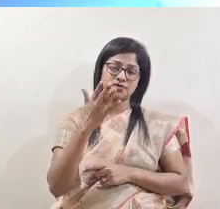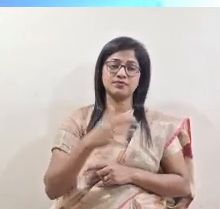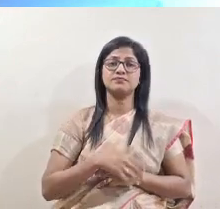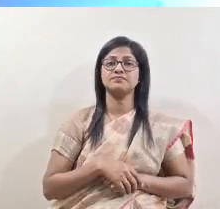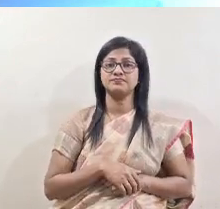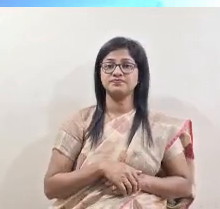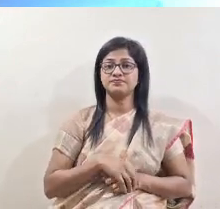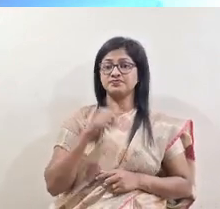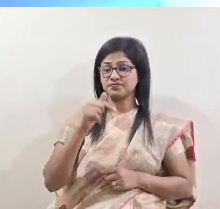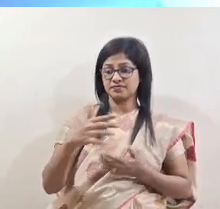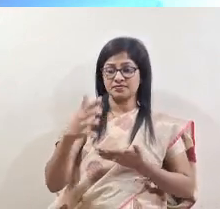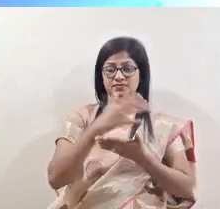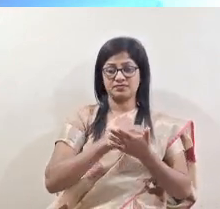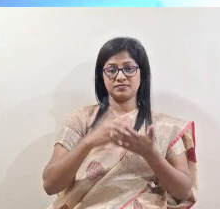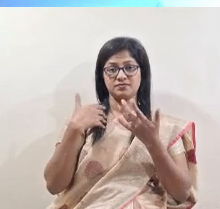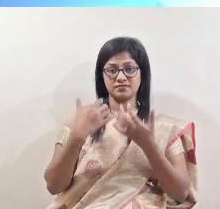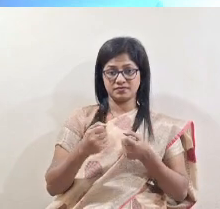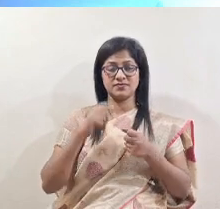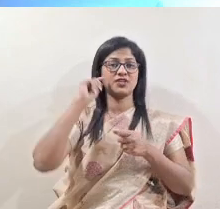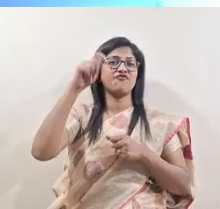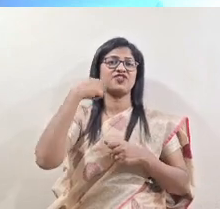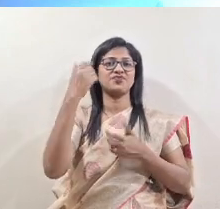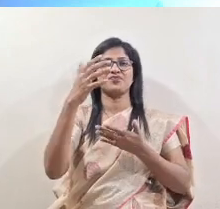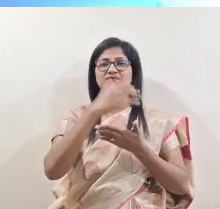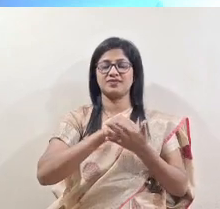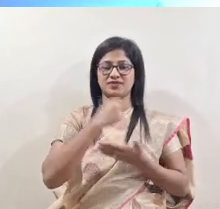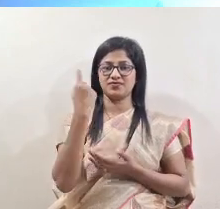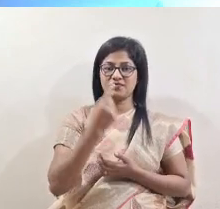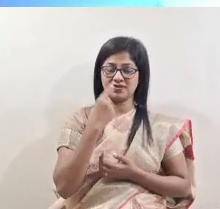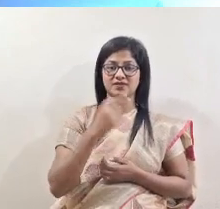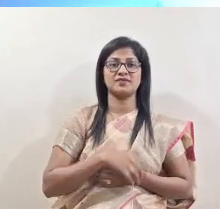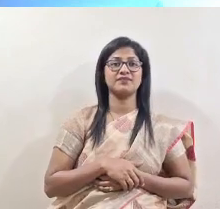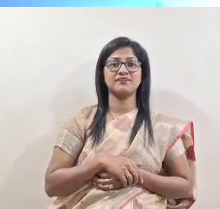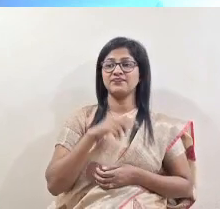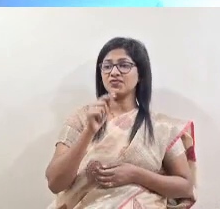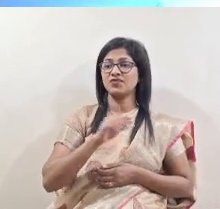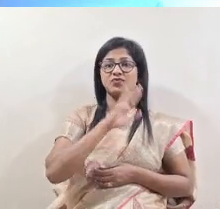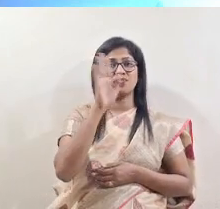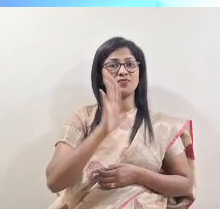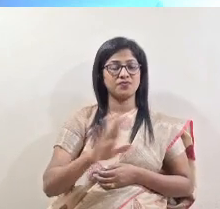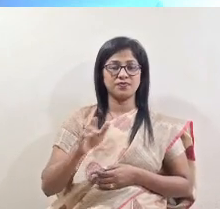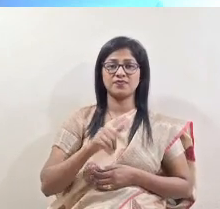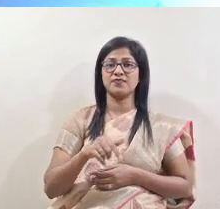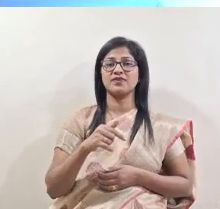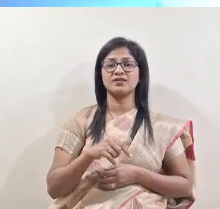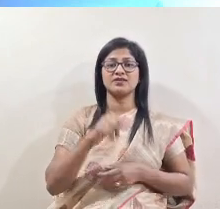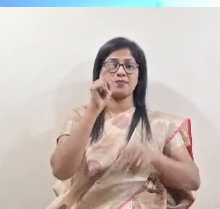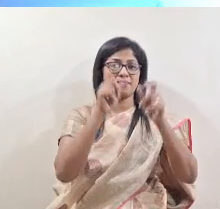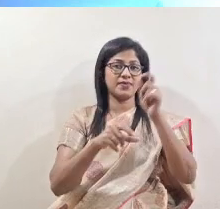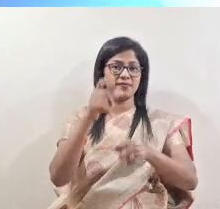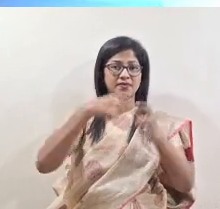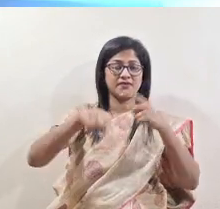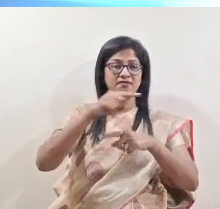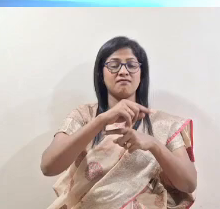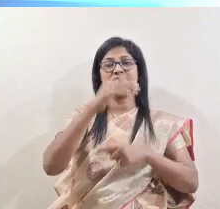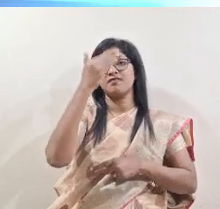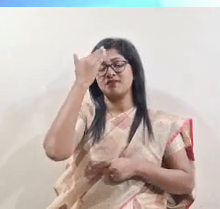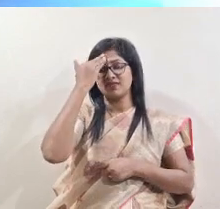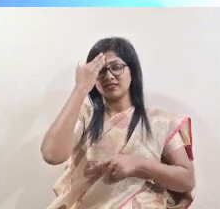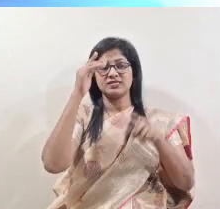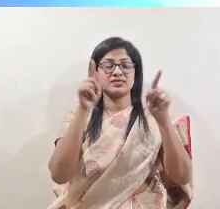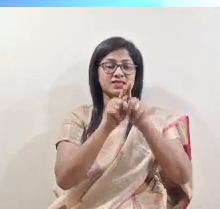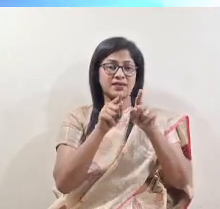point. The data that we had was only video data, so there was no way we could gauge if the participants